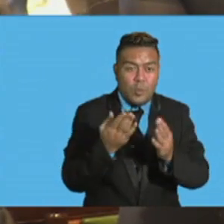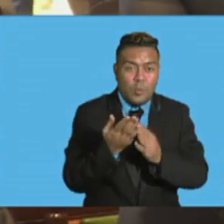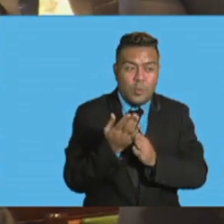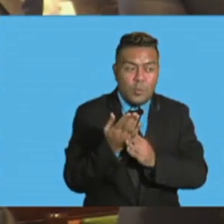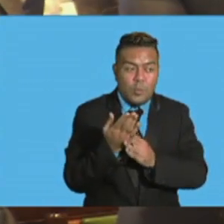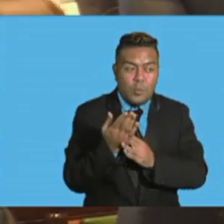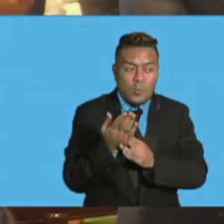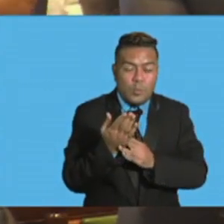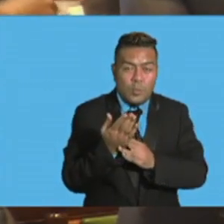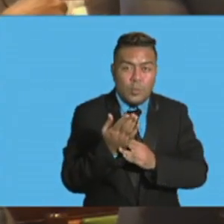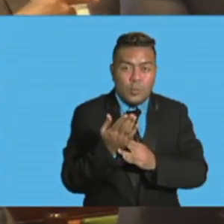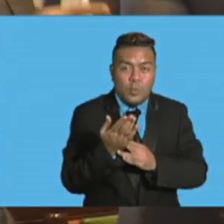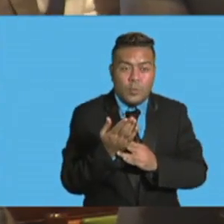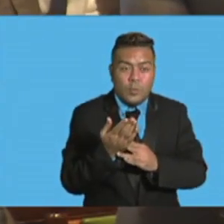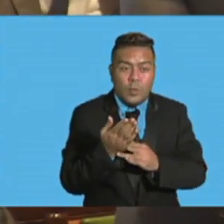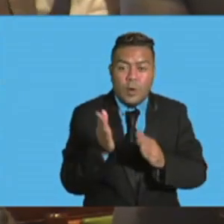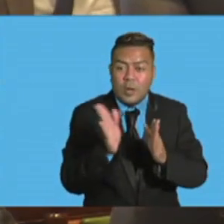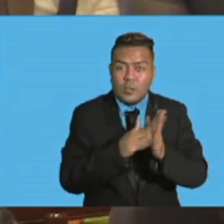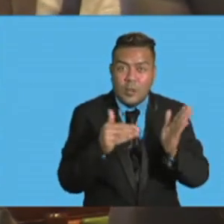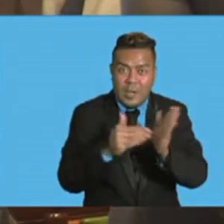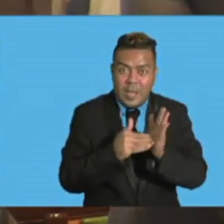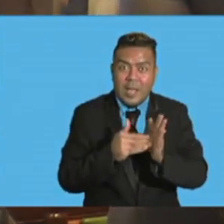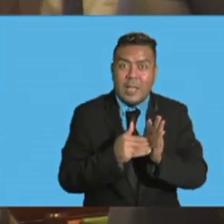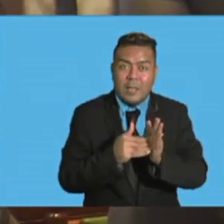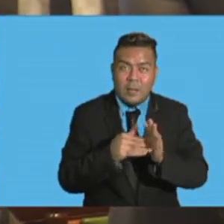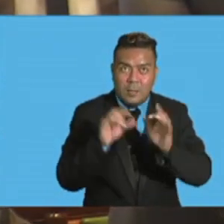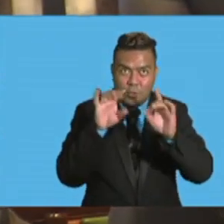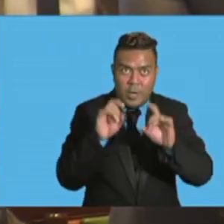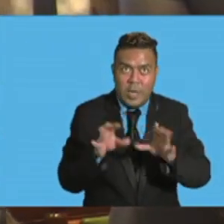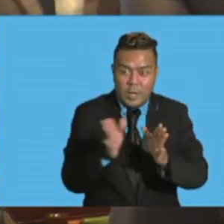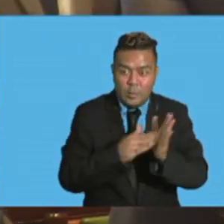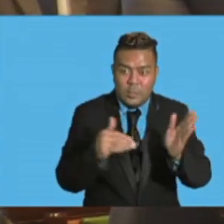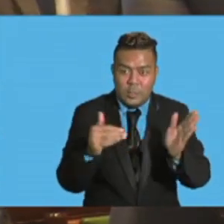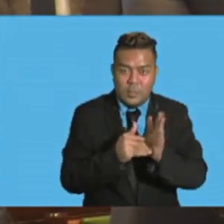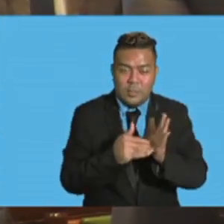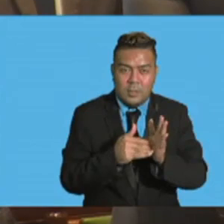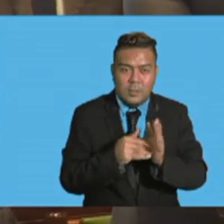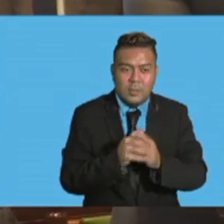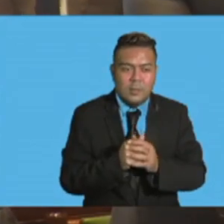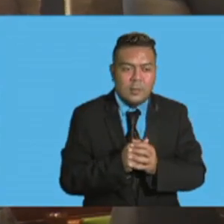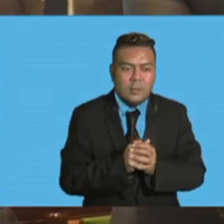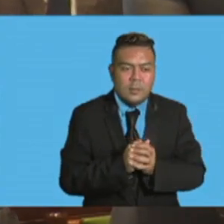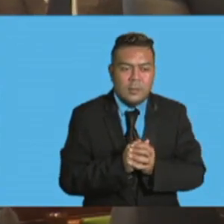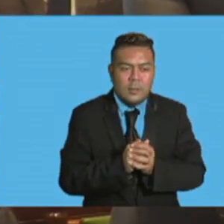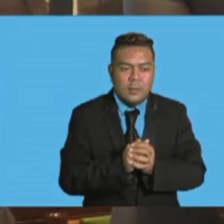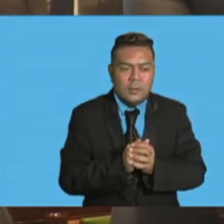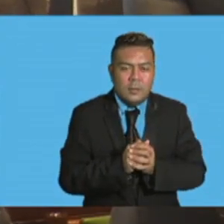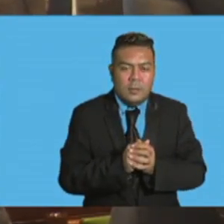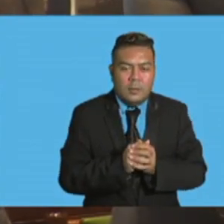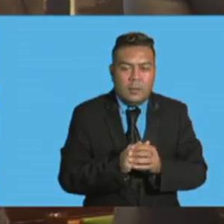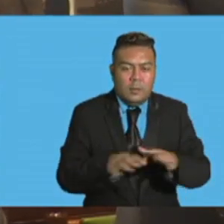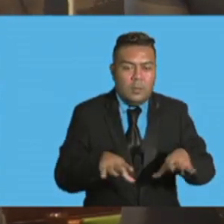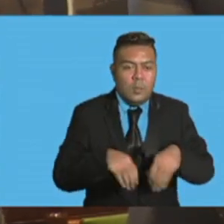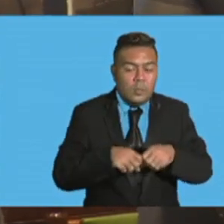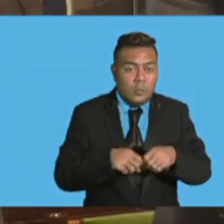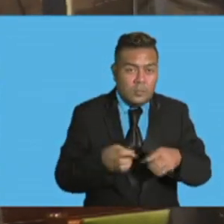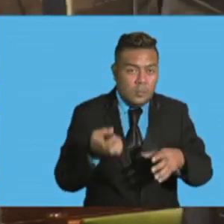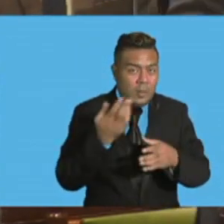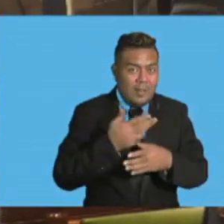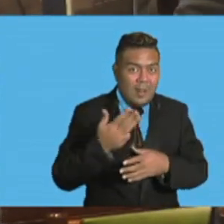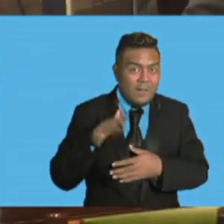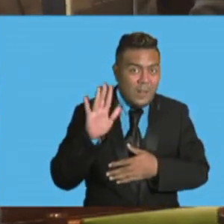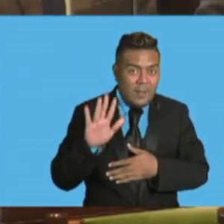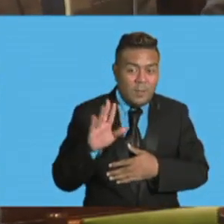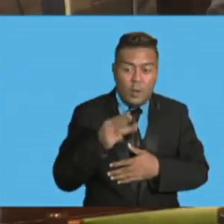in this wider Pacific region, Australia hosted last in 1969, New Zealand last hosted in 1995.